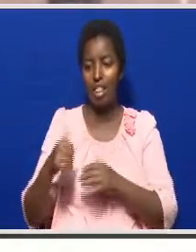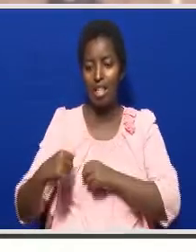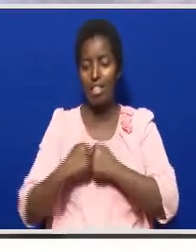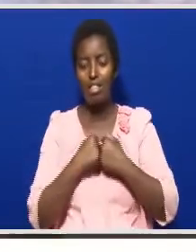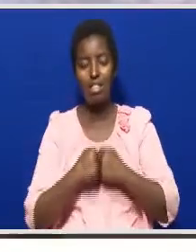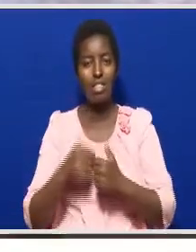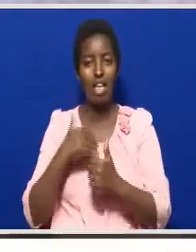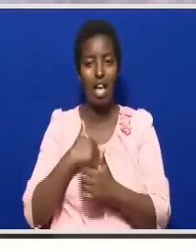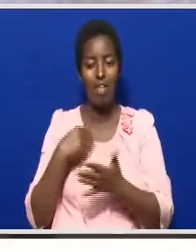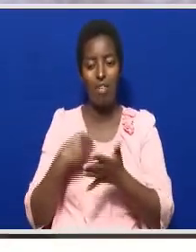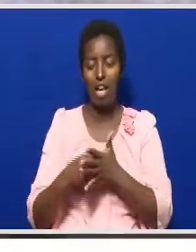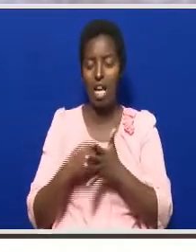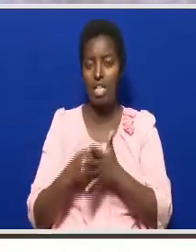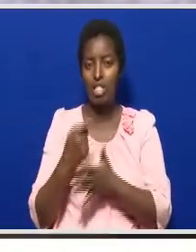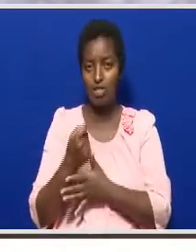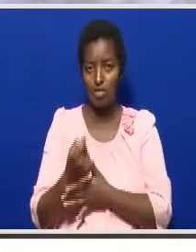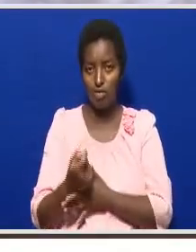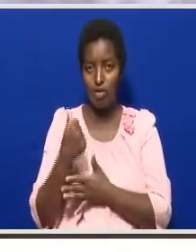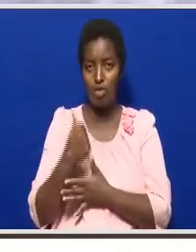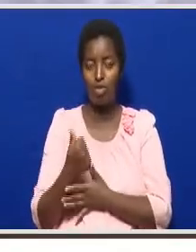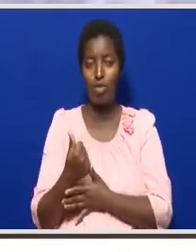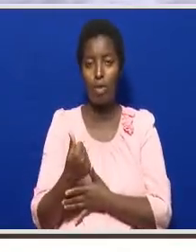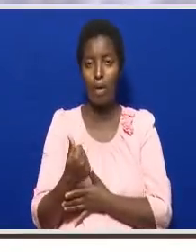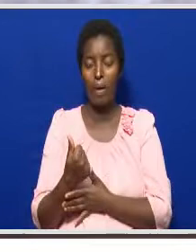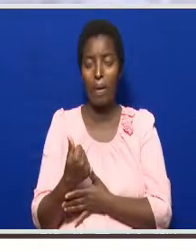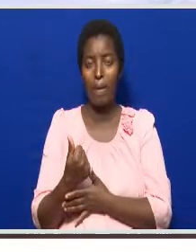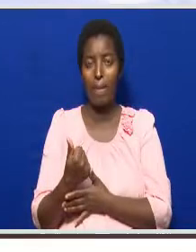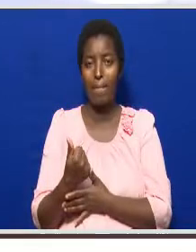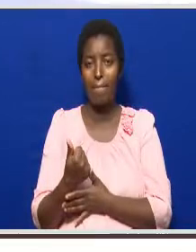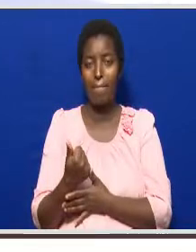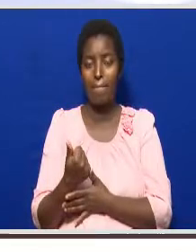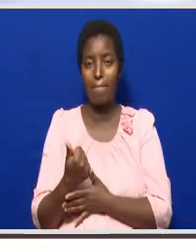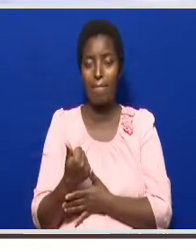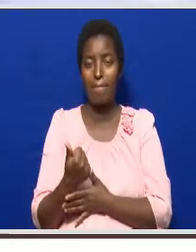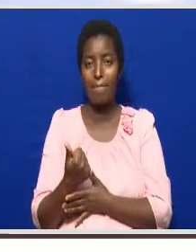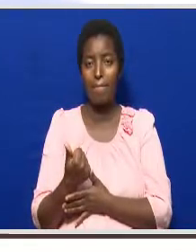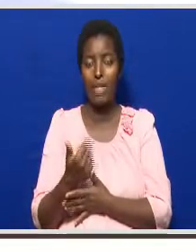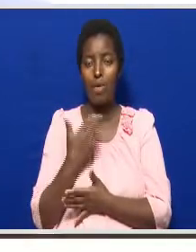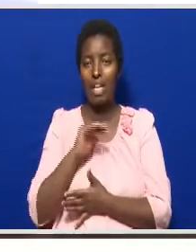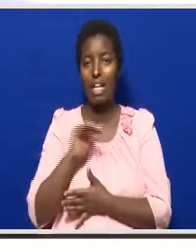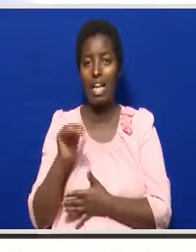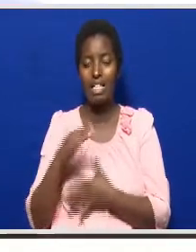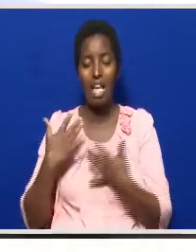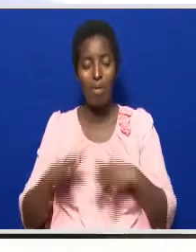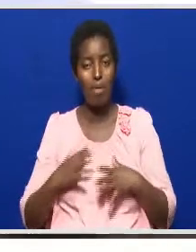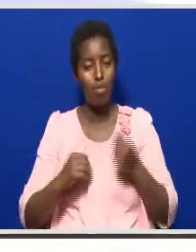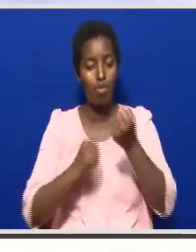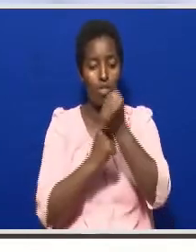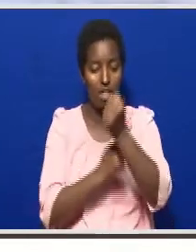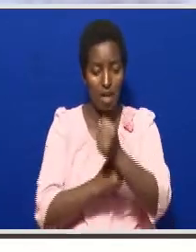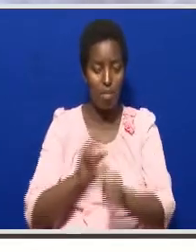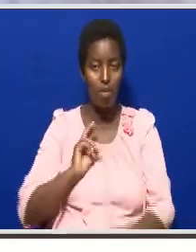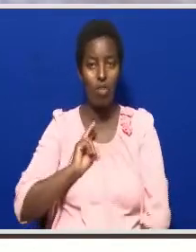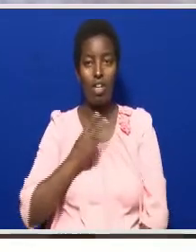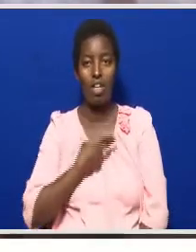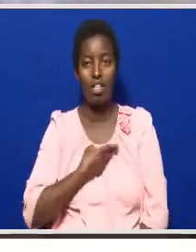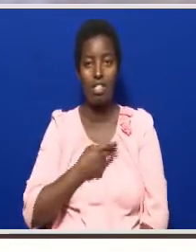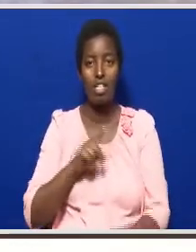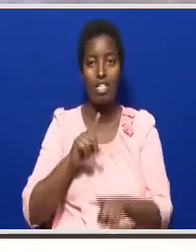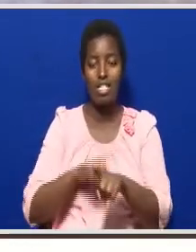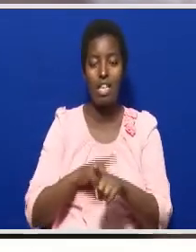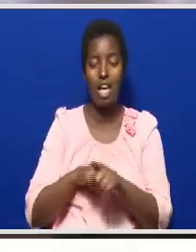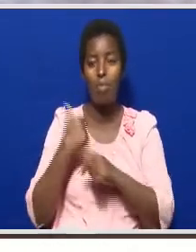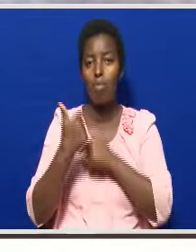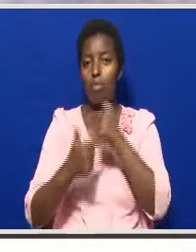is, of course, we have limited funds. We want to call upon whoever can support us as we ride,